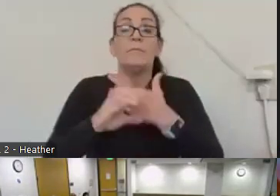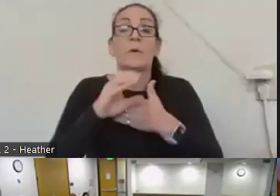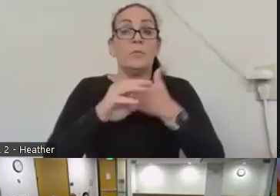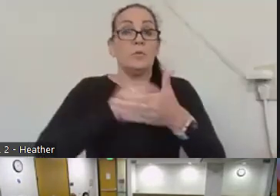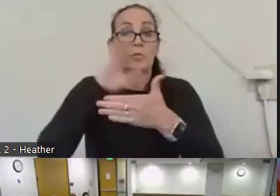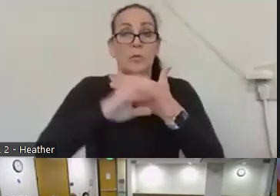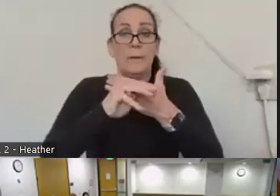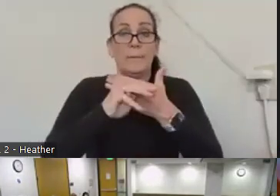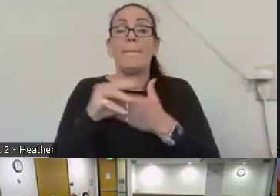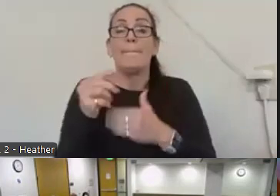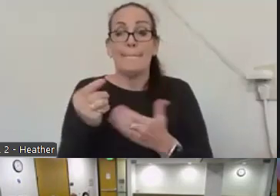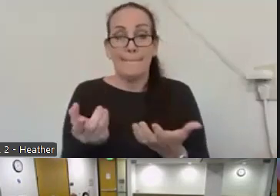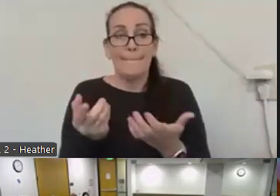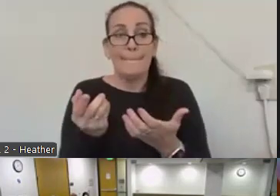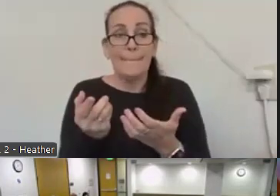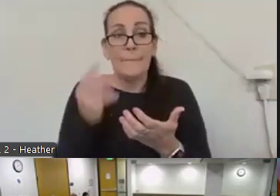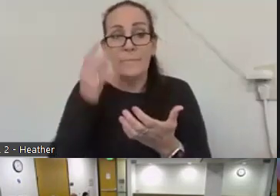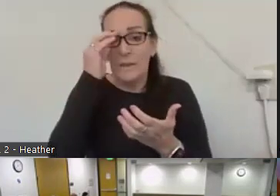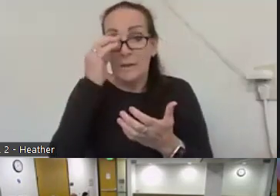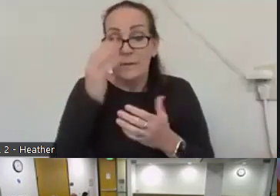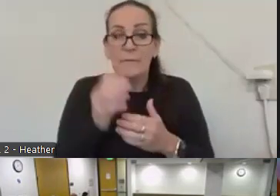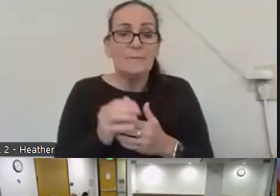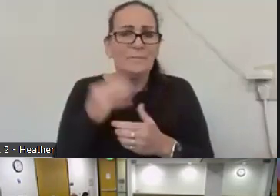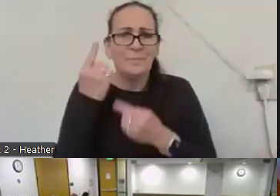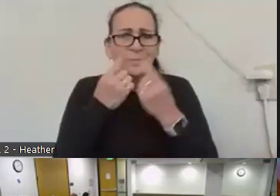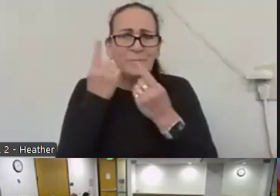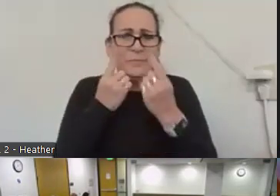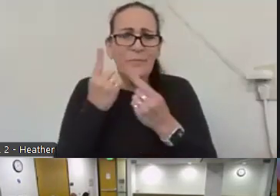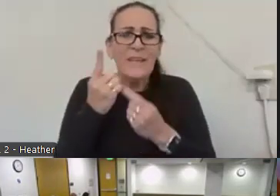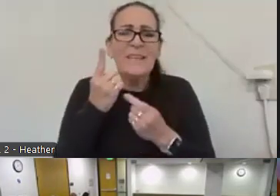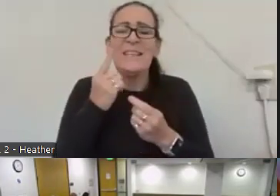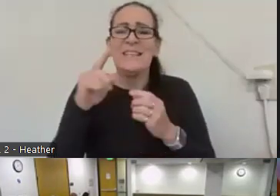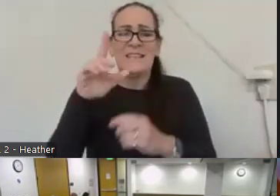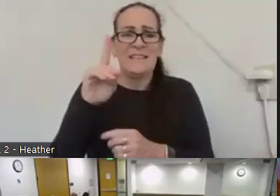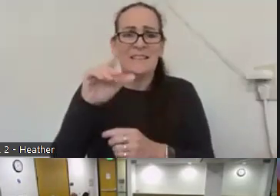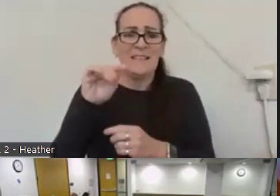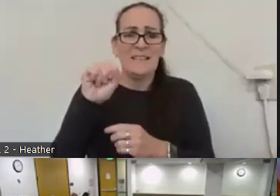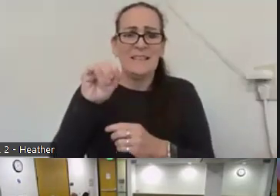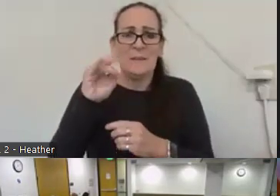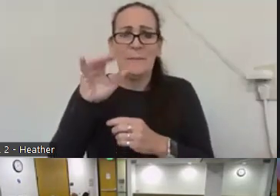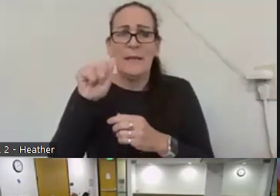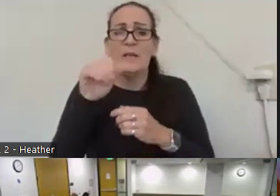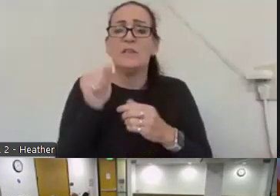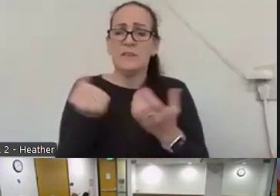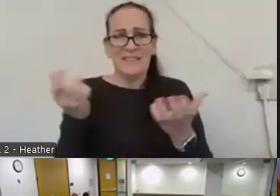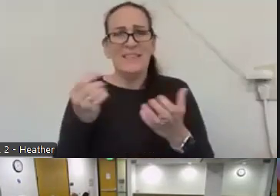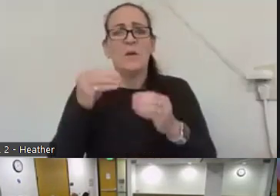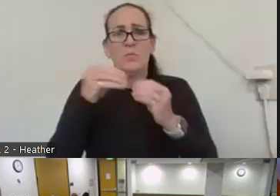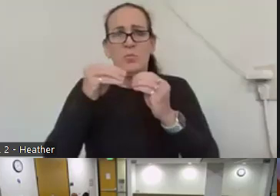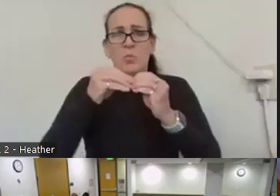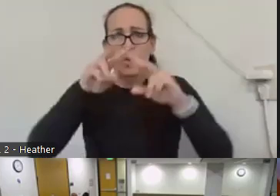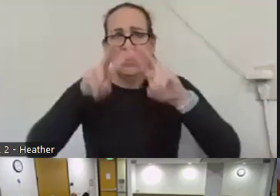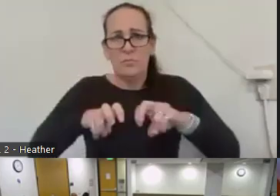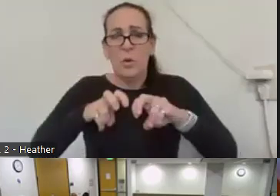The dissemination is, I think, something we need to look a lot more into before I can answer that in a clear way. We have an